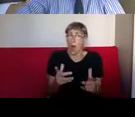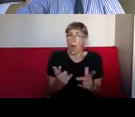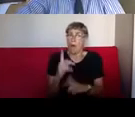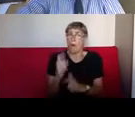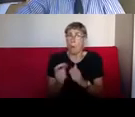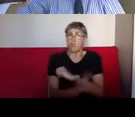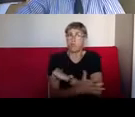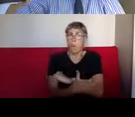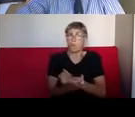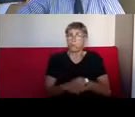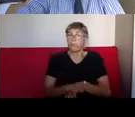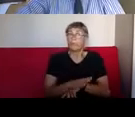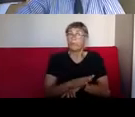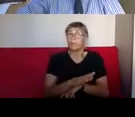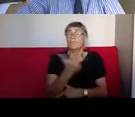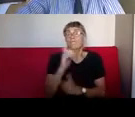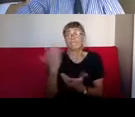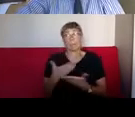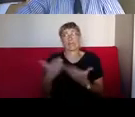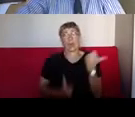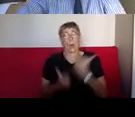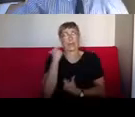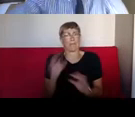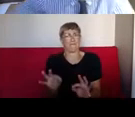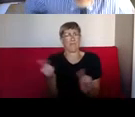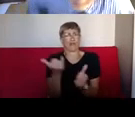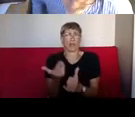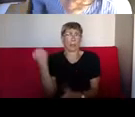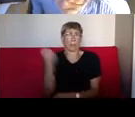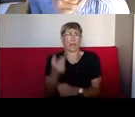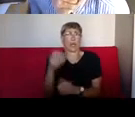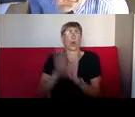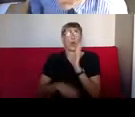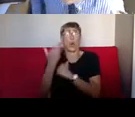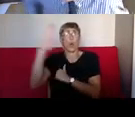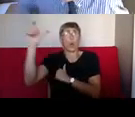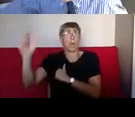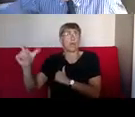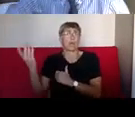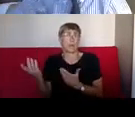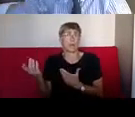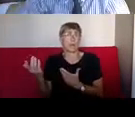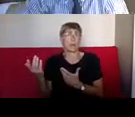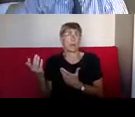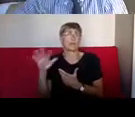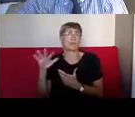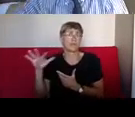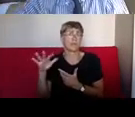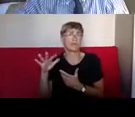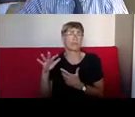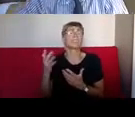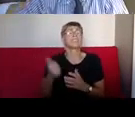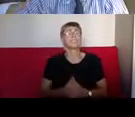anxious when we try to find a job for persons with disabilities, and they are afraid to